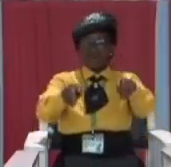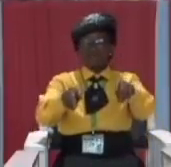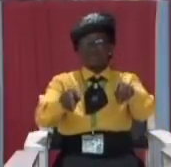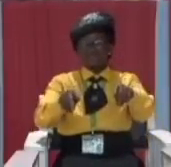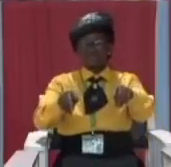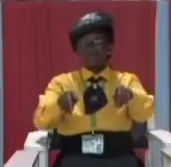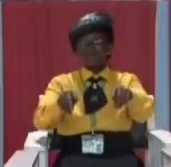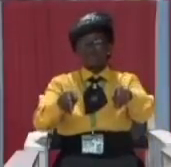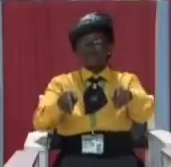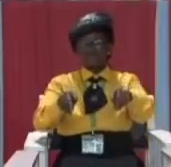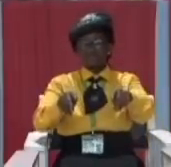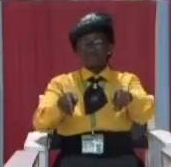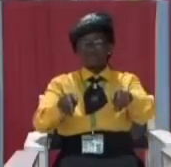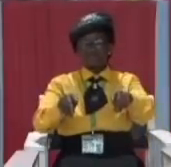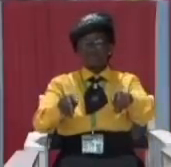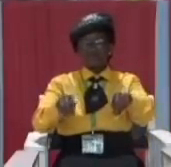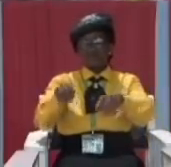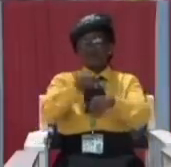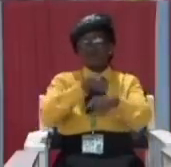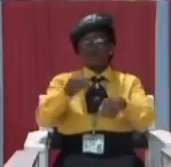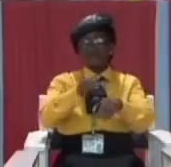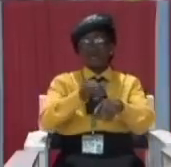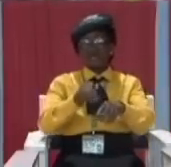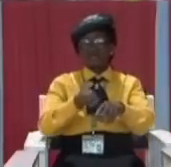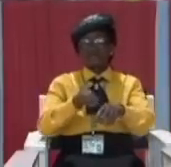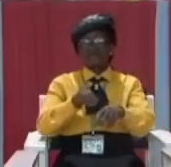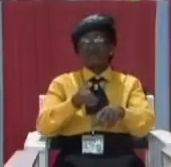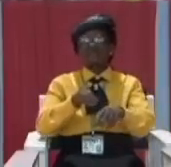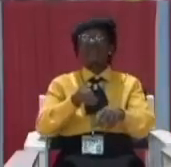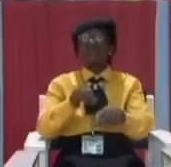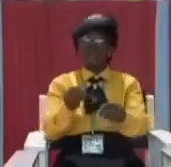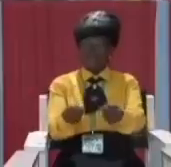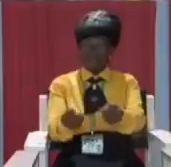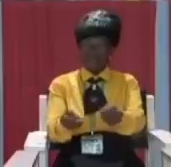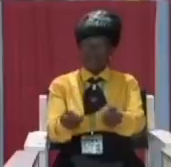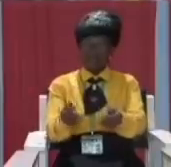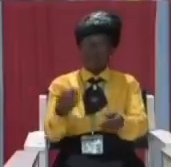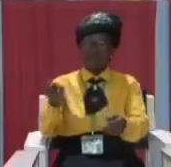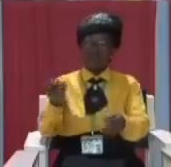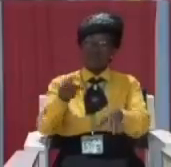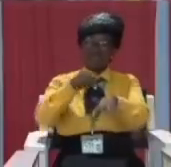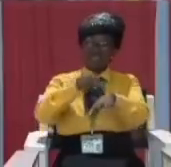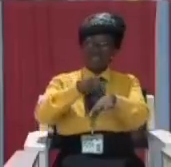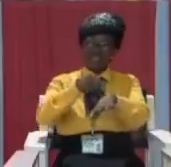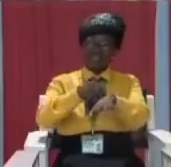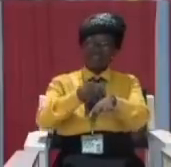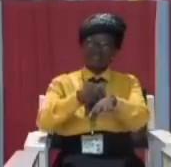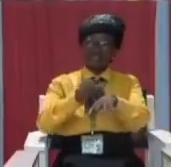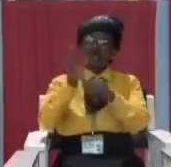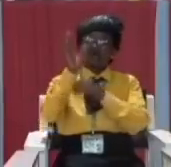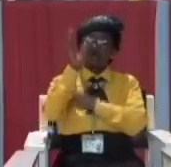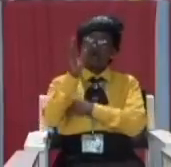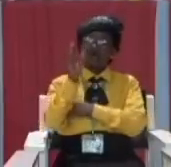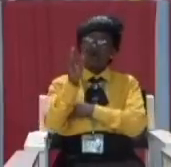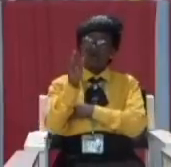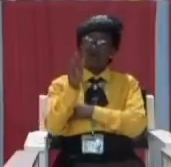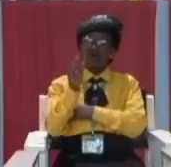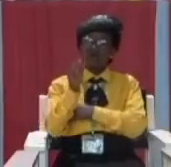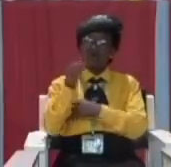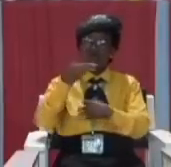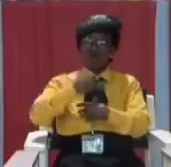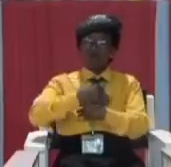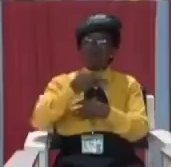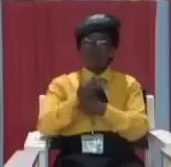ordinary dust of the earth. God formed man of the